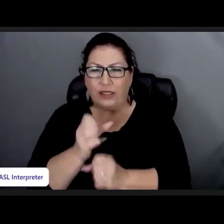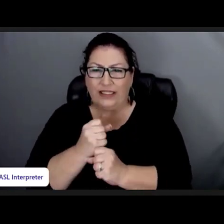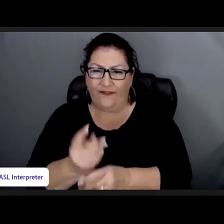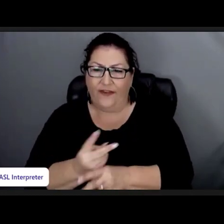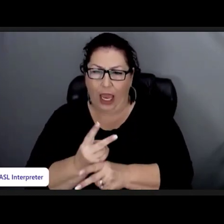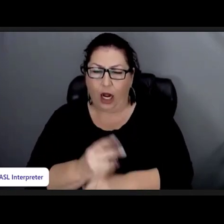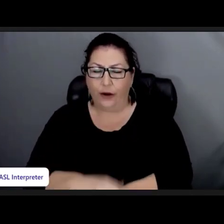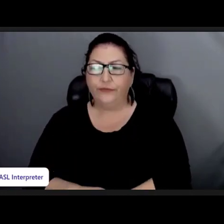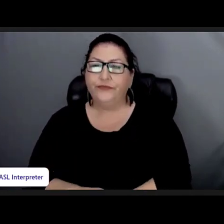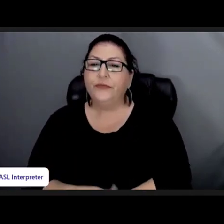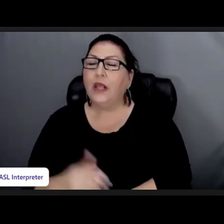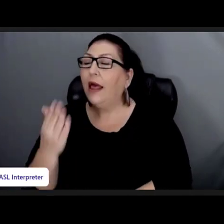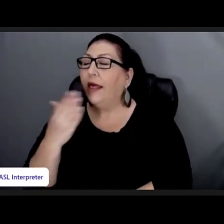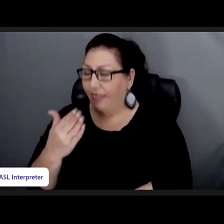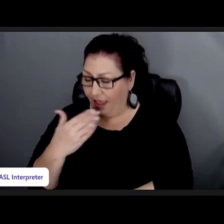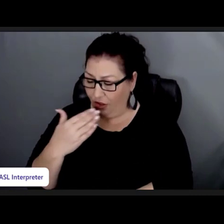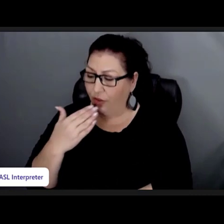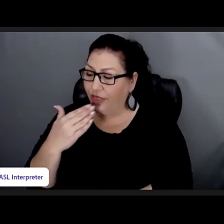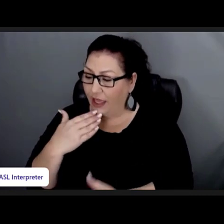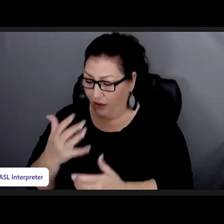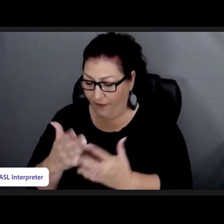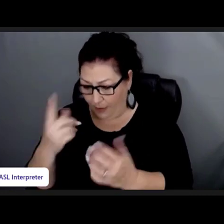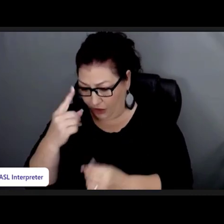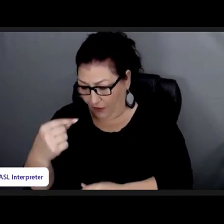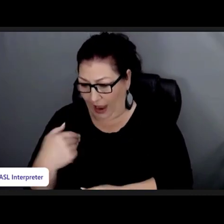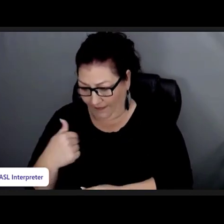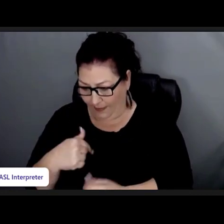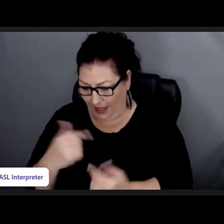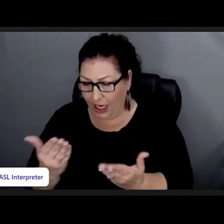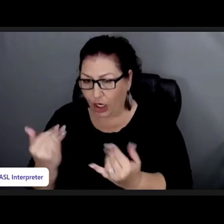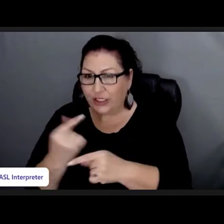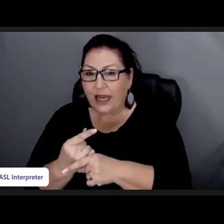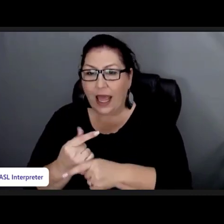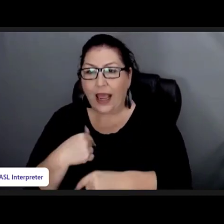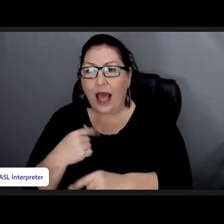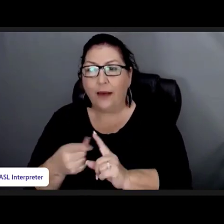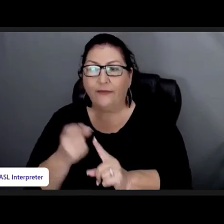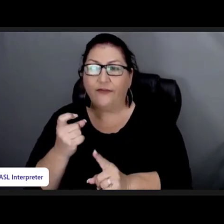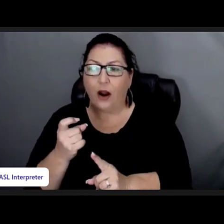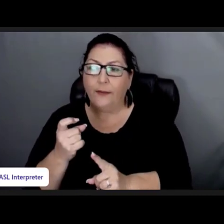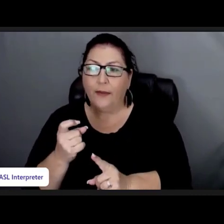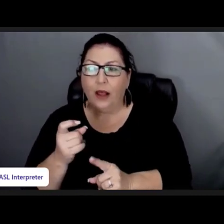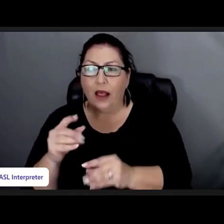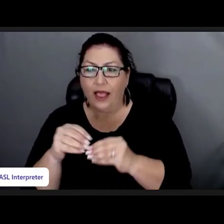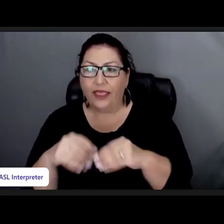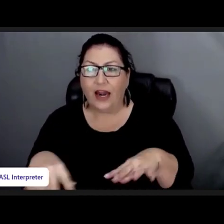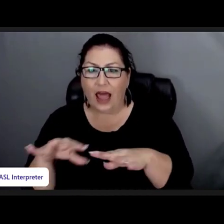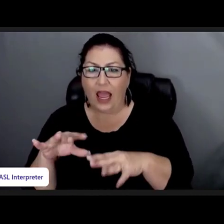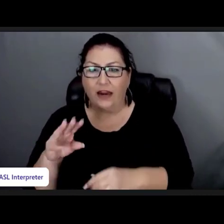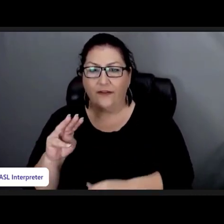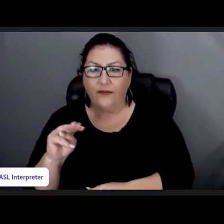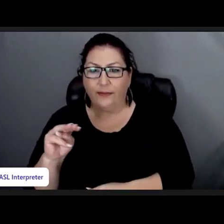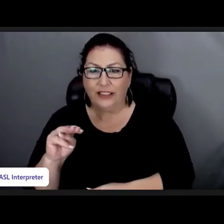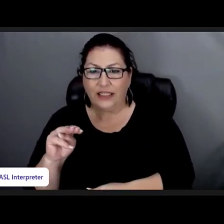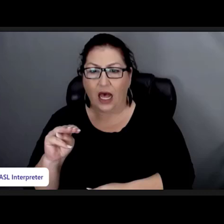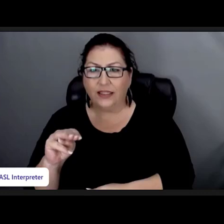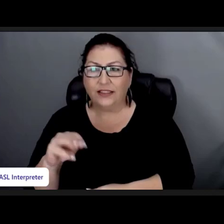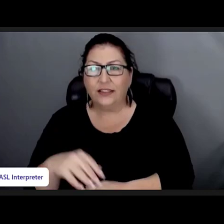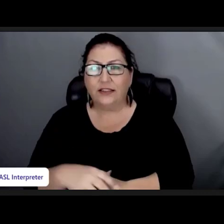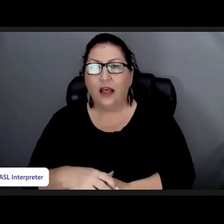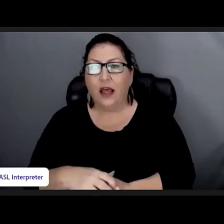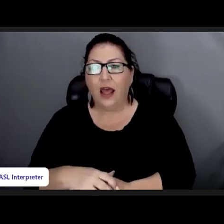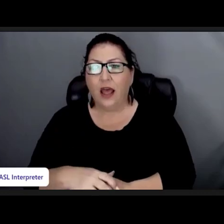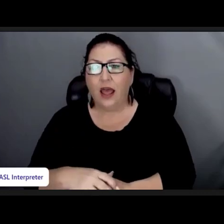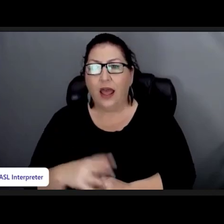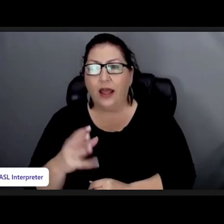Thank you. And thank you very much for having me today. I'm coming from the land of Mississaugas of Scugog Nation under the